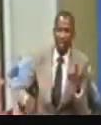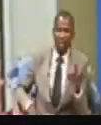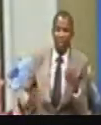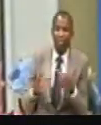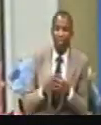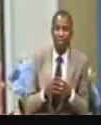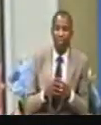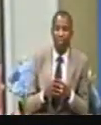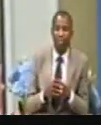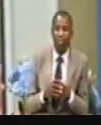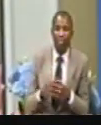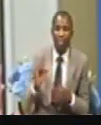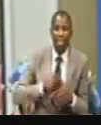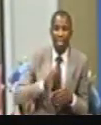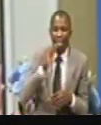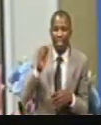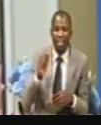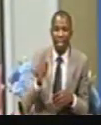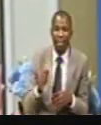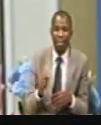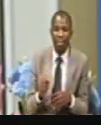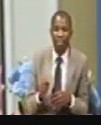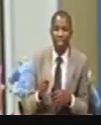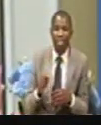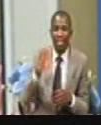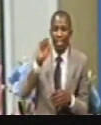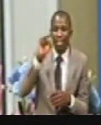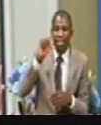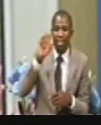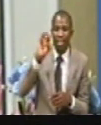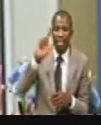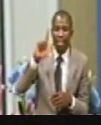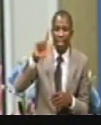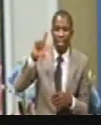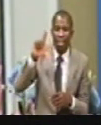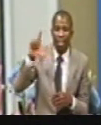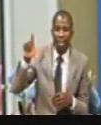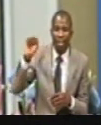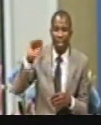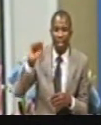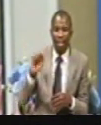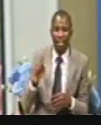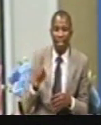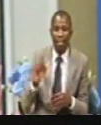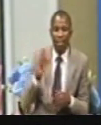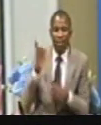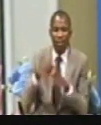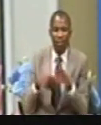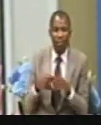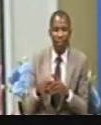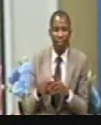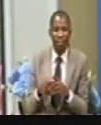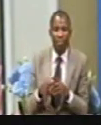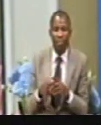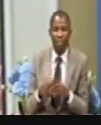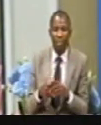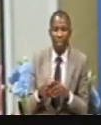Praise the Lord. Praise the name of the Lord. I am Wami